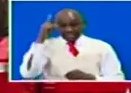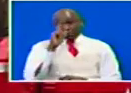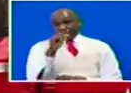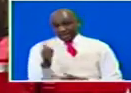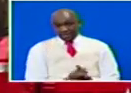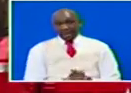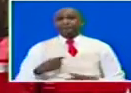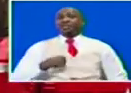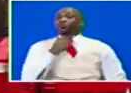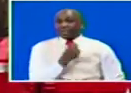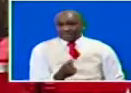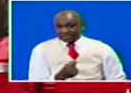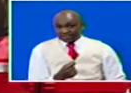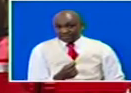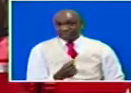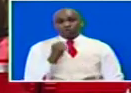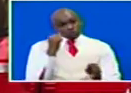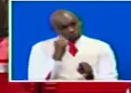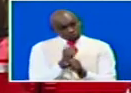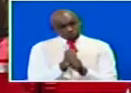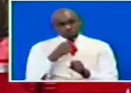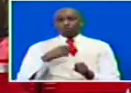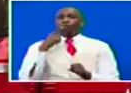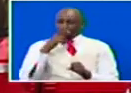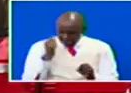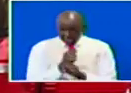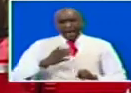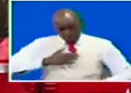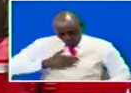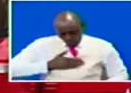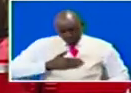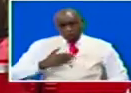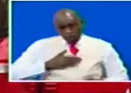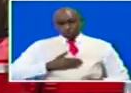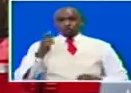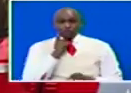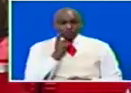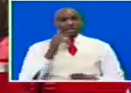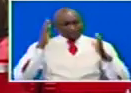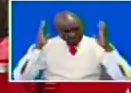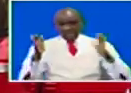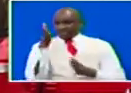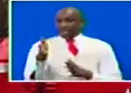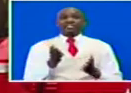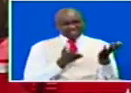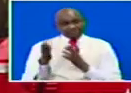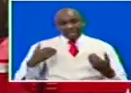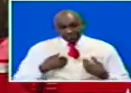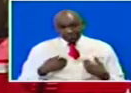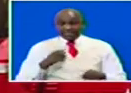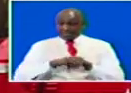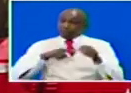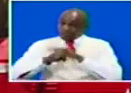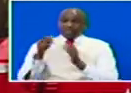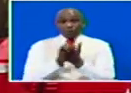Mimi nataka to make it a one-stop automotive shop. Ukikuja, it's like a pit stop garage service. Umetoka kwa